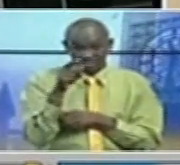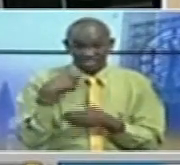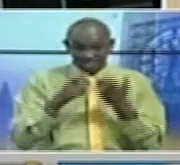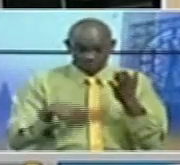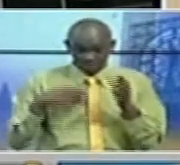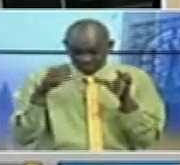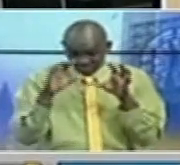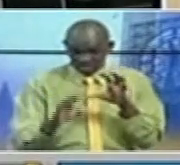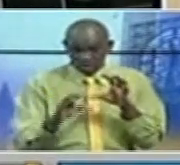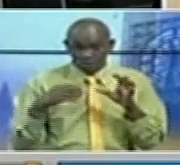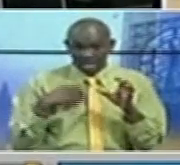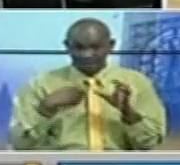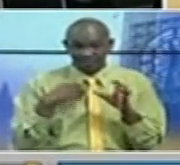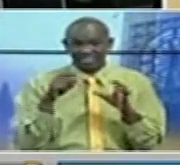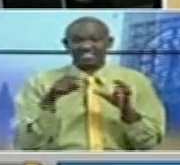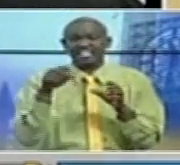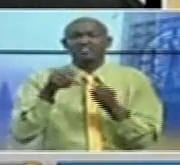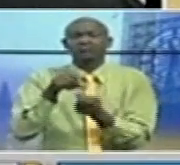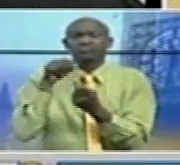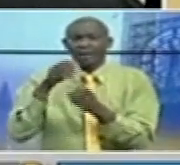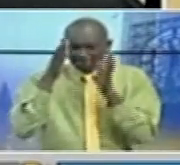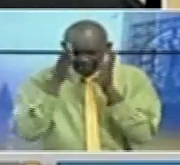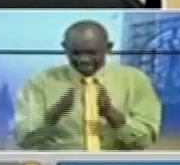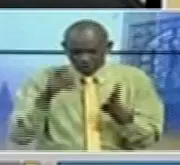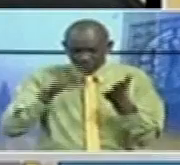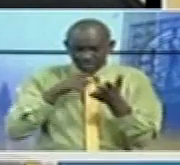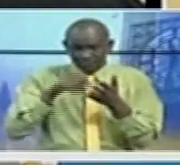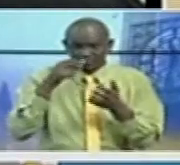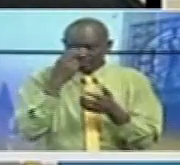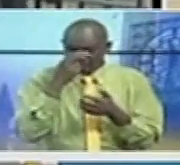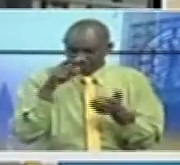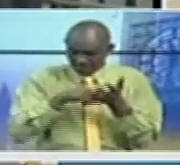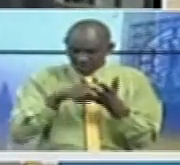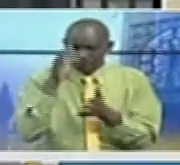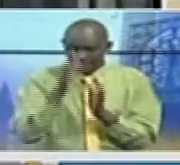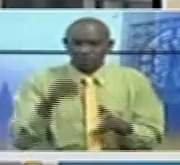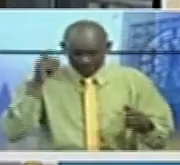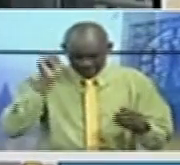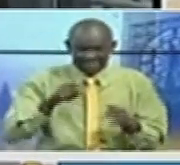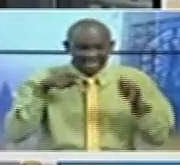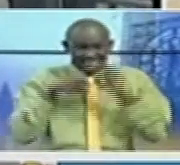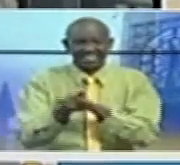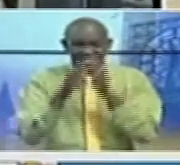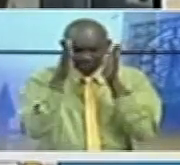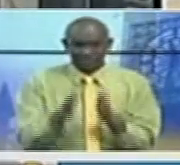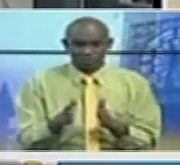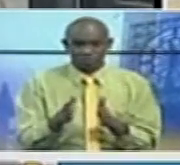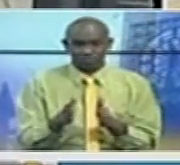is categorical that an accused person shall attend court in person.